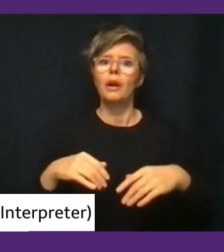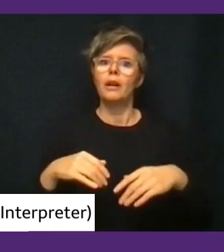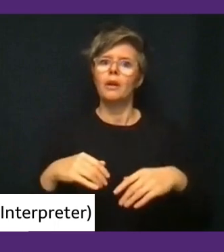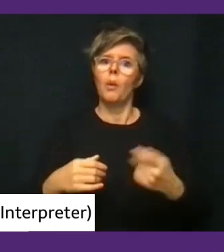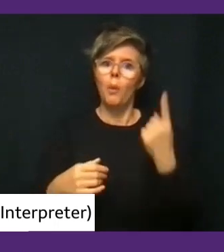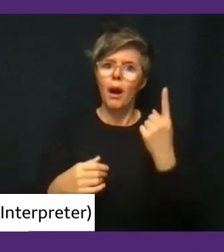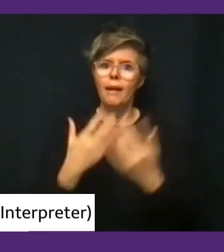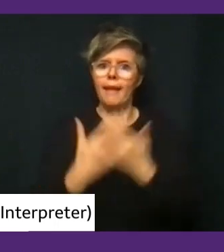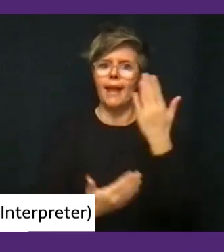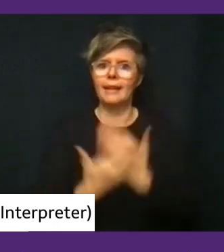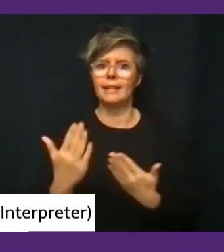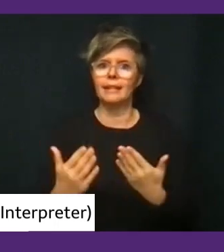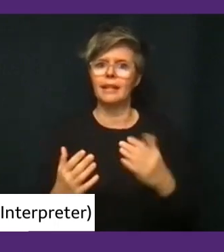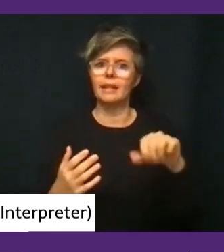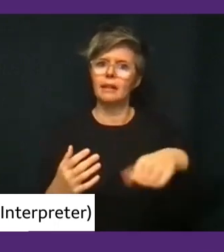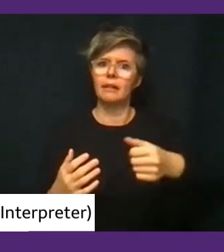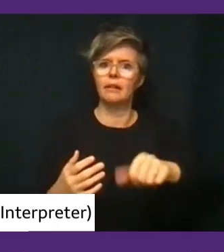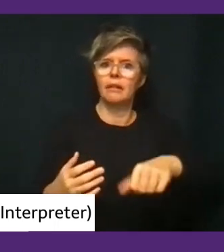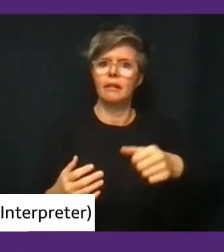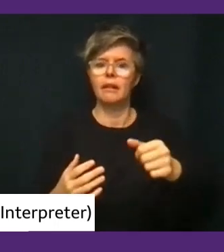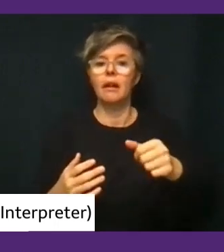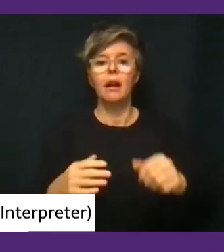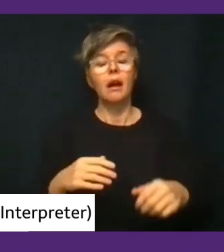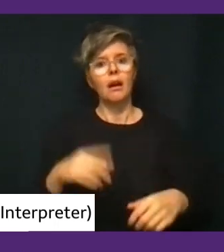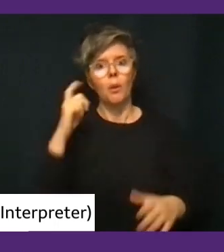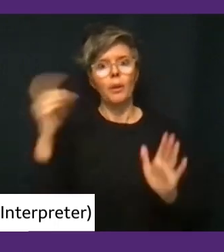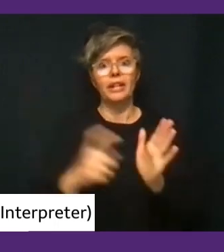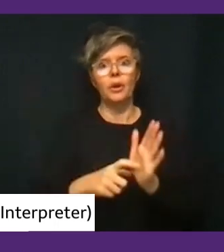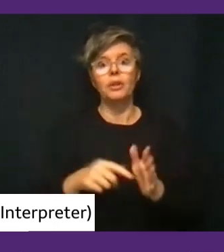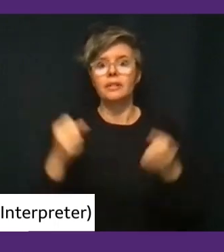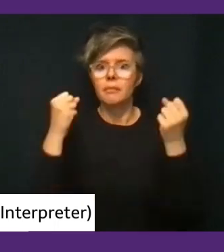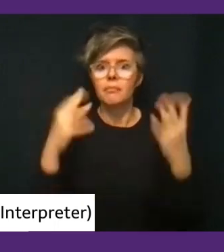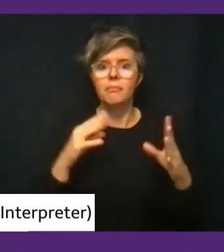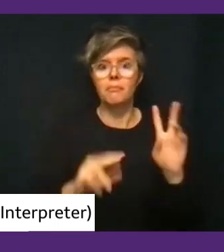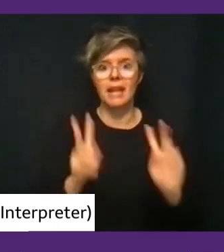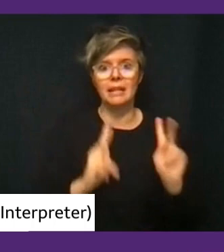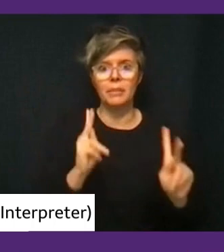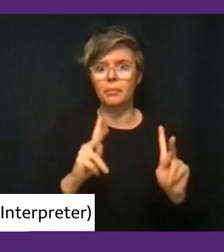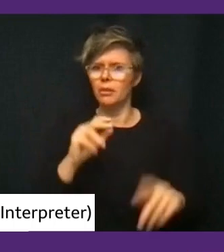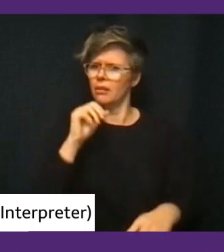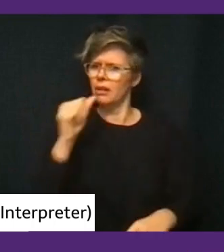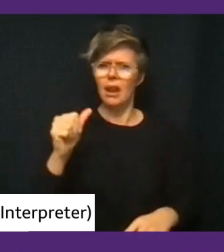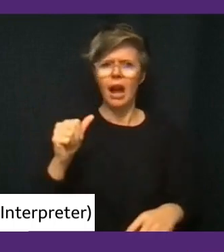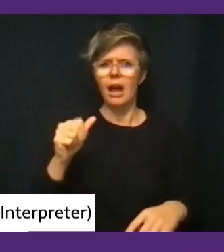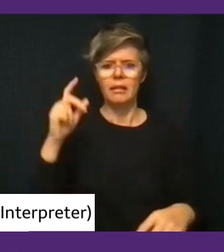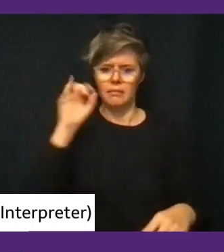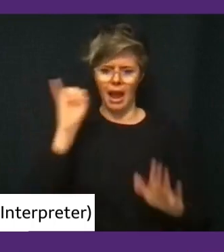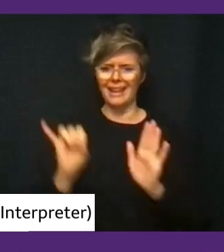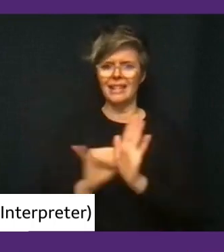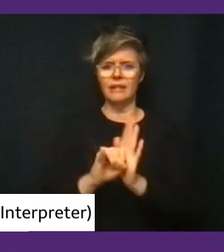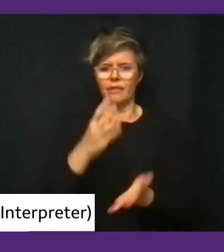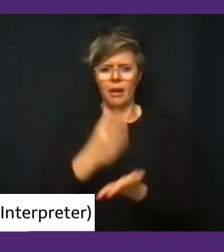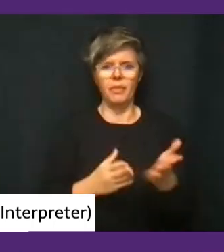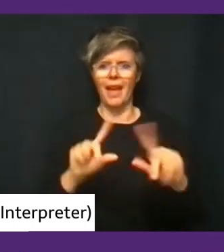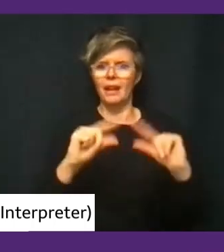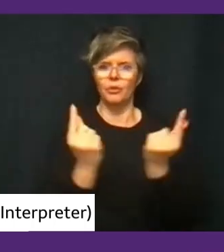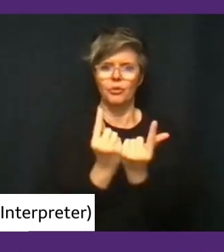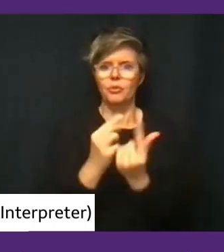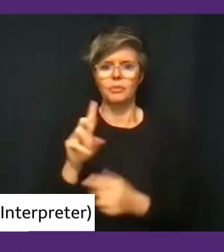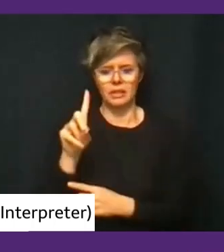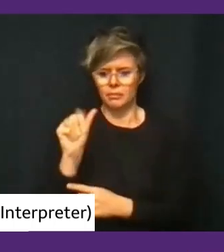of people who didn't self-identify as having an upper body limb difference. They weren't amputees. They weren't, they were